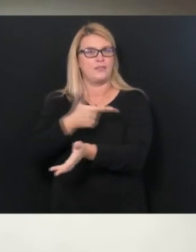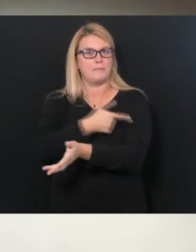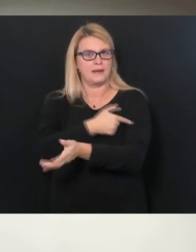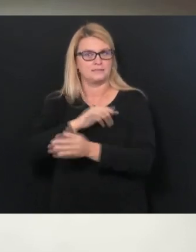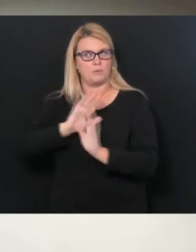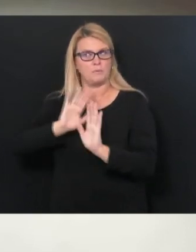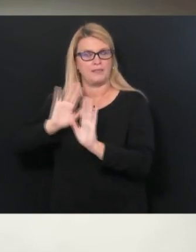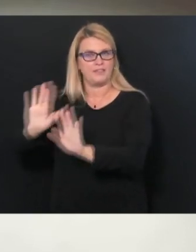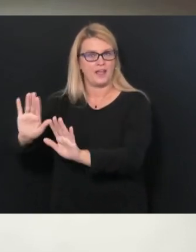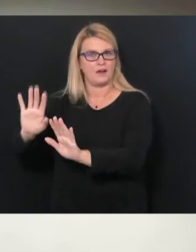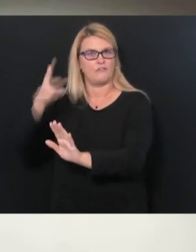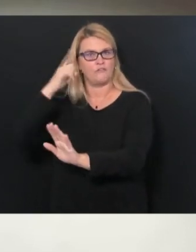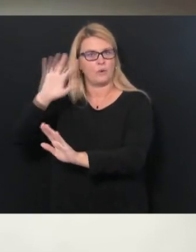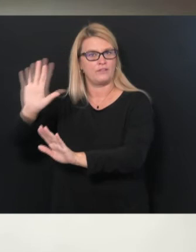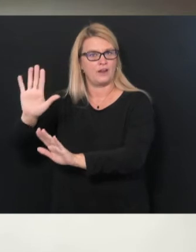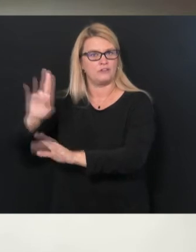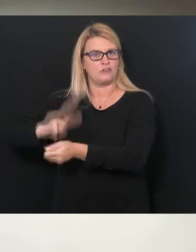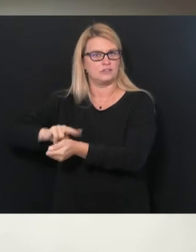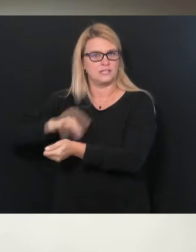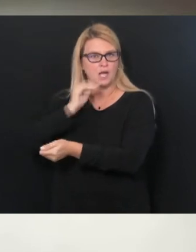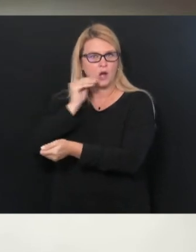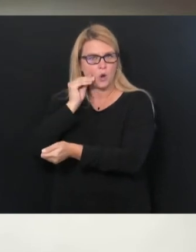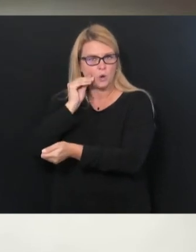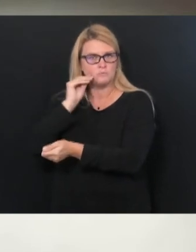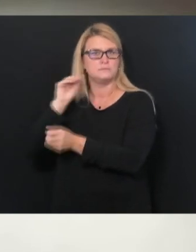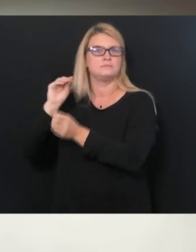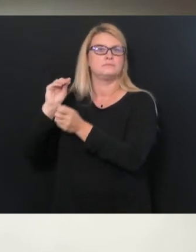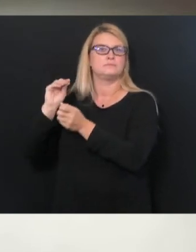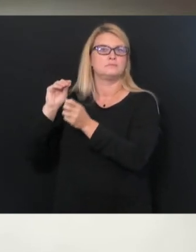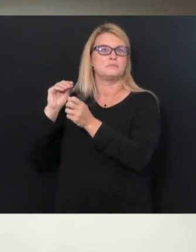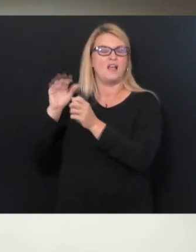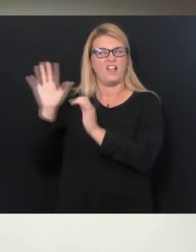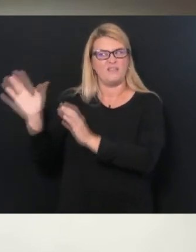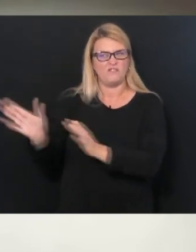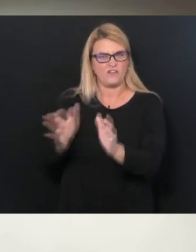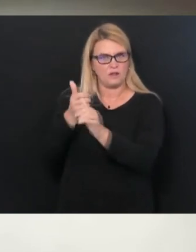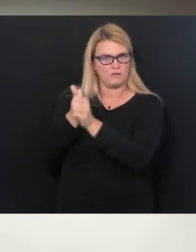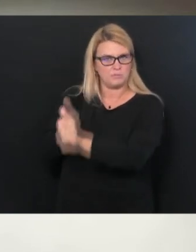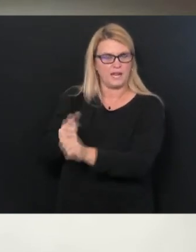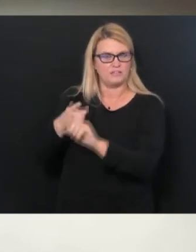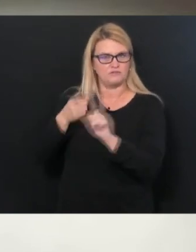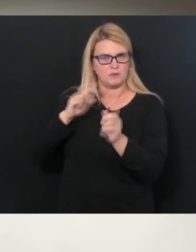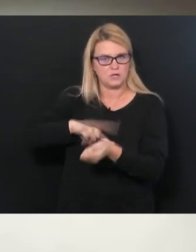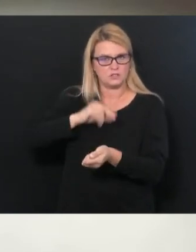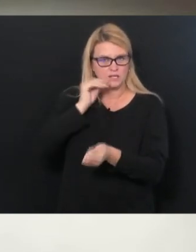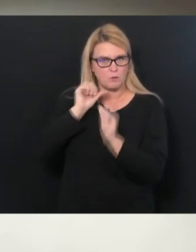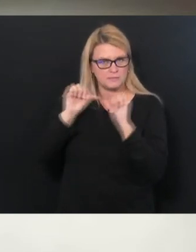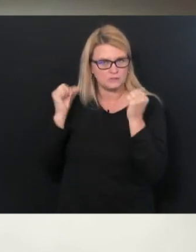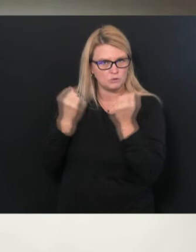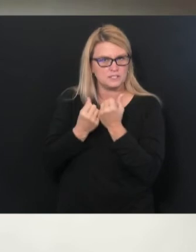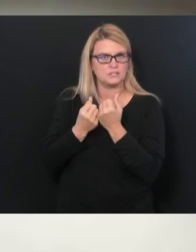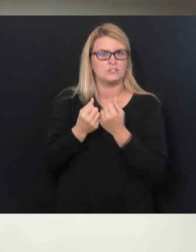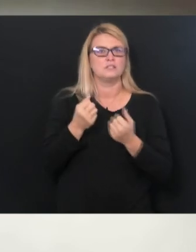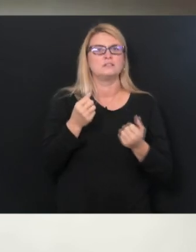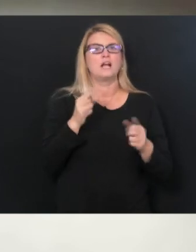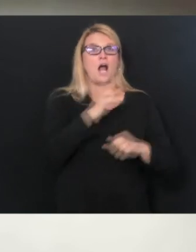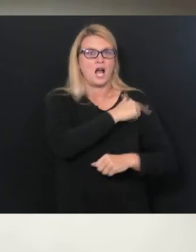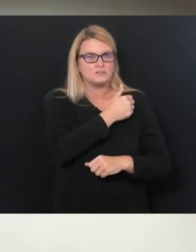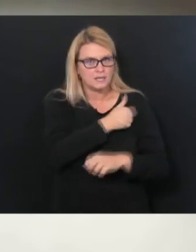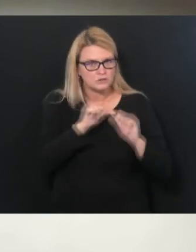being developed with the Nursing Home Association as well as the Hospital Association. We have regular calls with